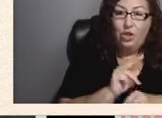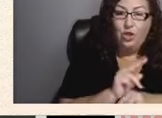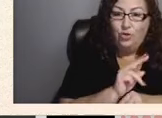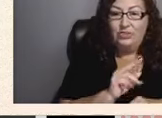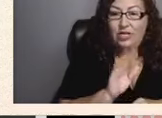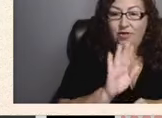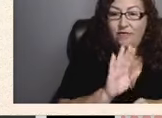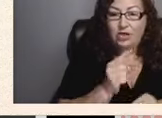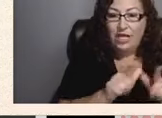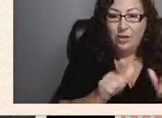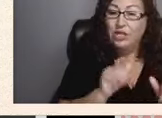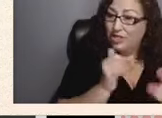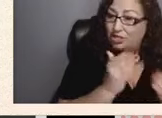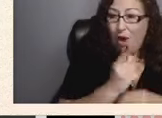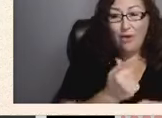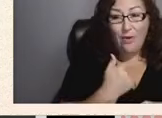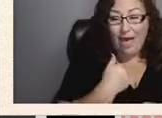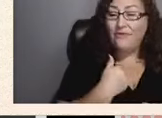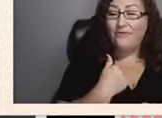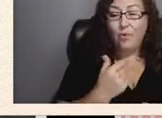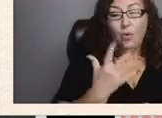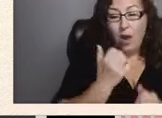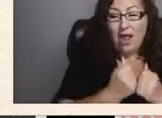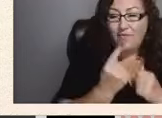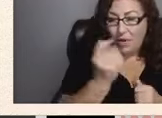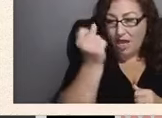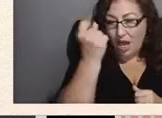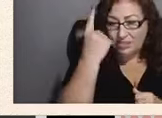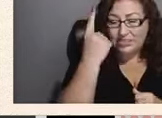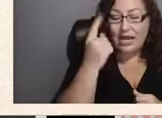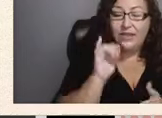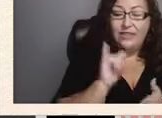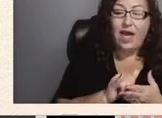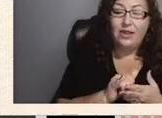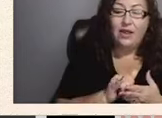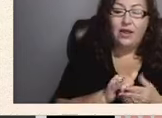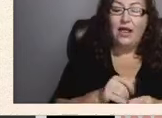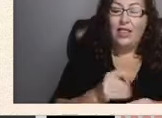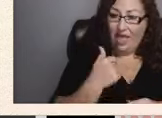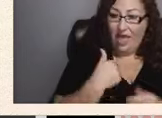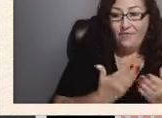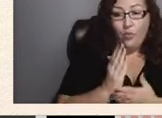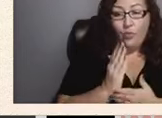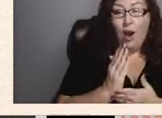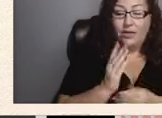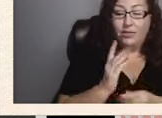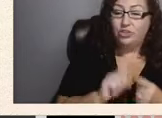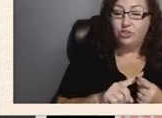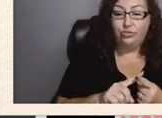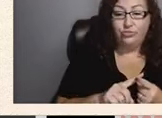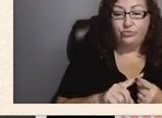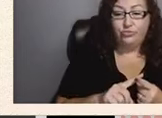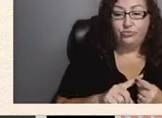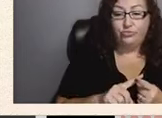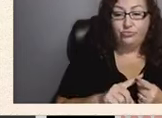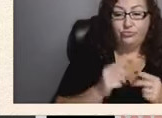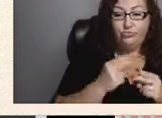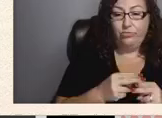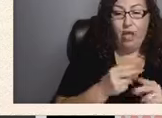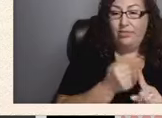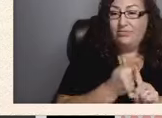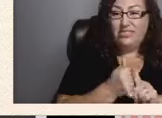right that you have. I mean, we want everybody to understand that they have the rights to refer to themselves in whatever